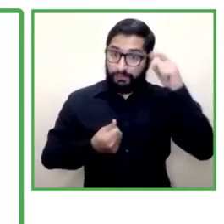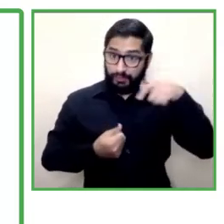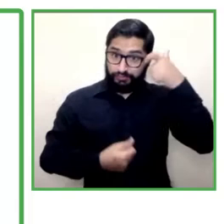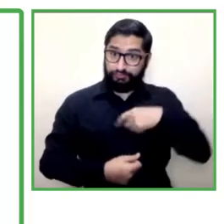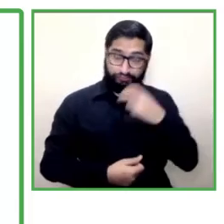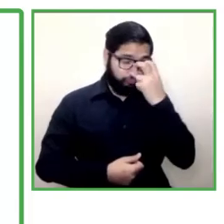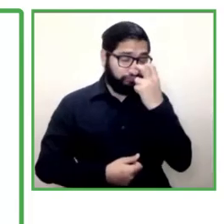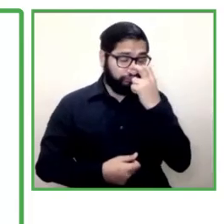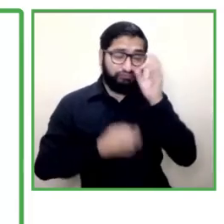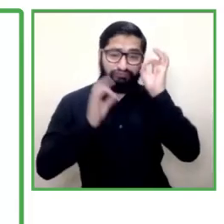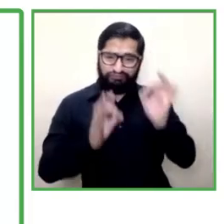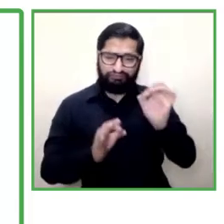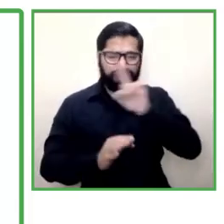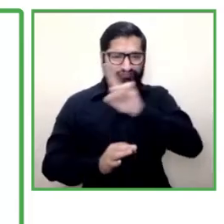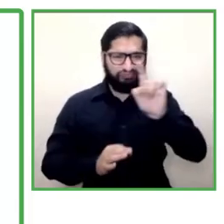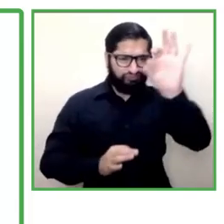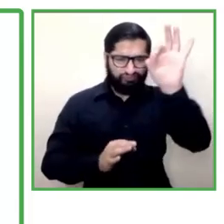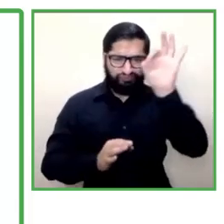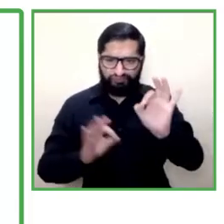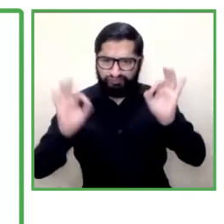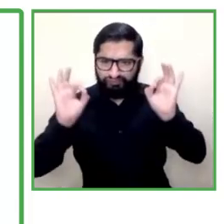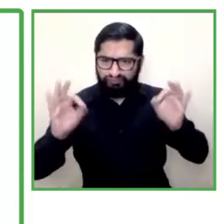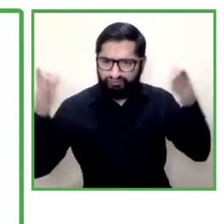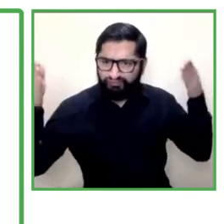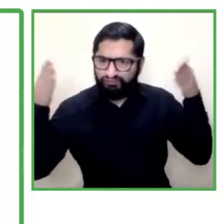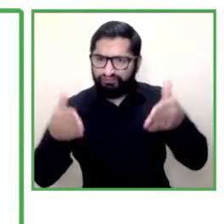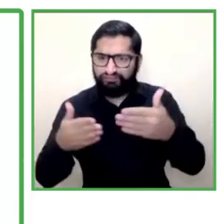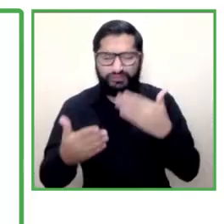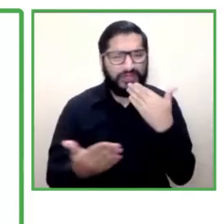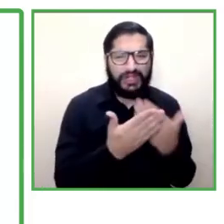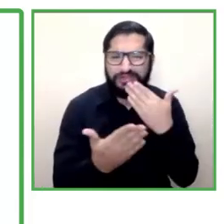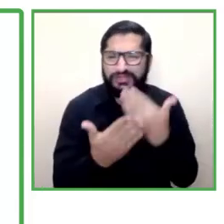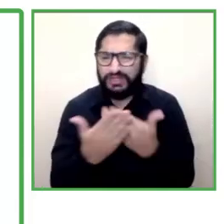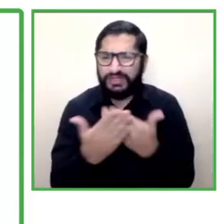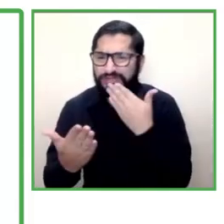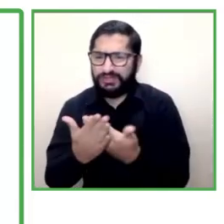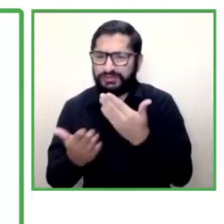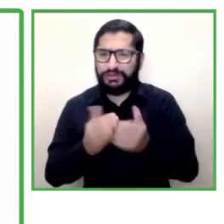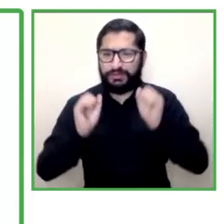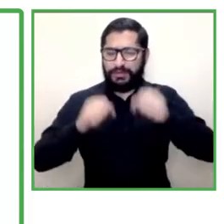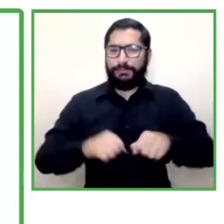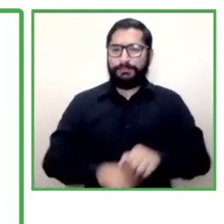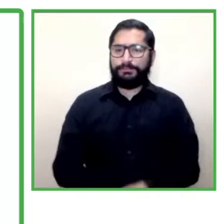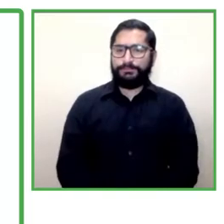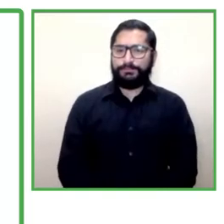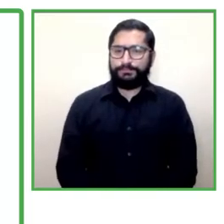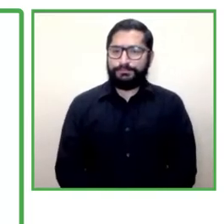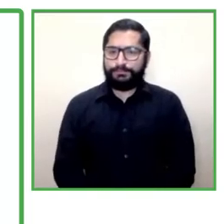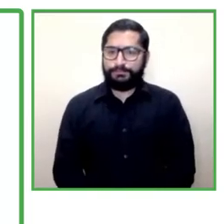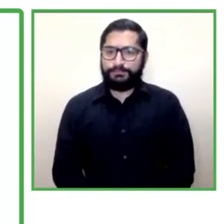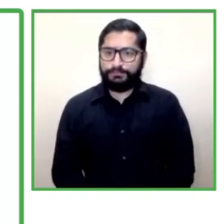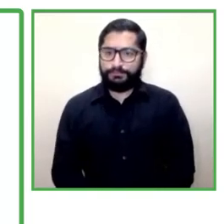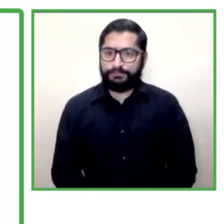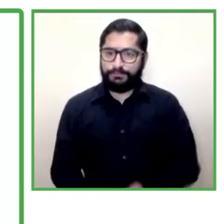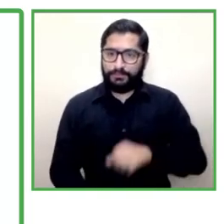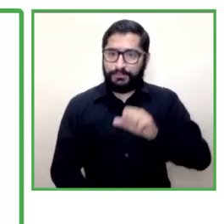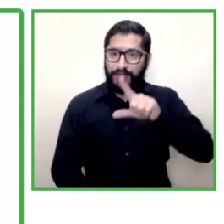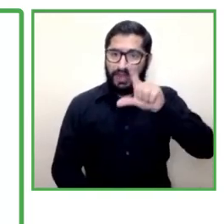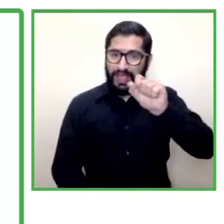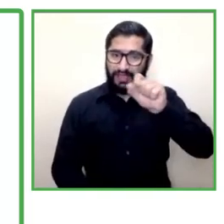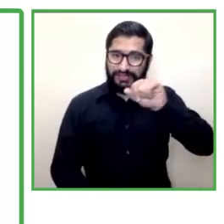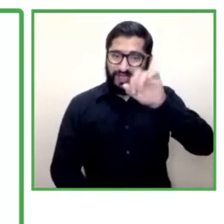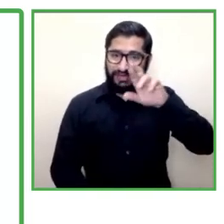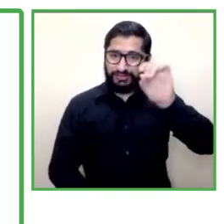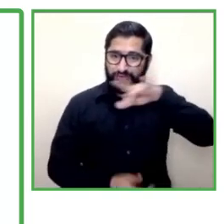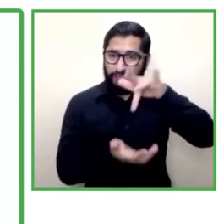not long ago. And thanks to the app, I can move around and orient myself. The aim is